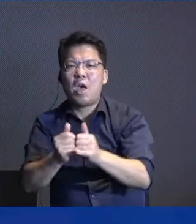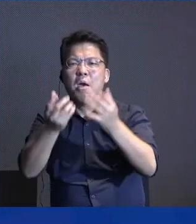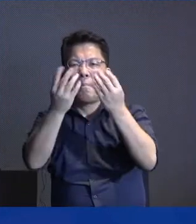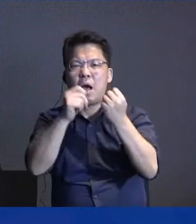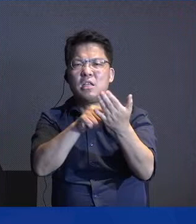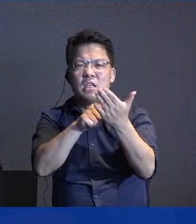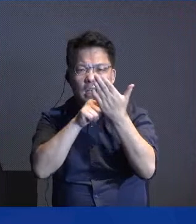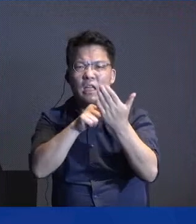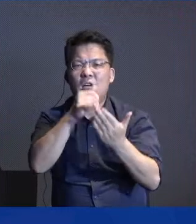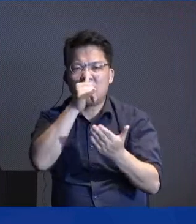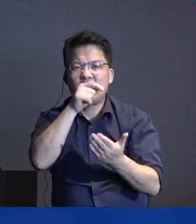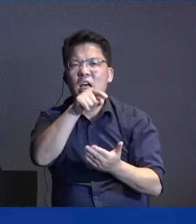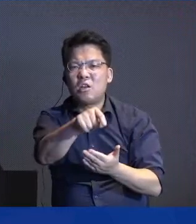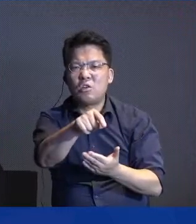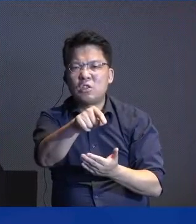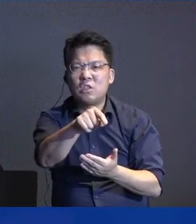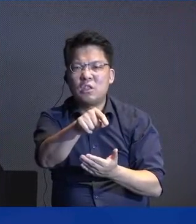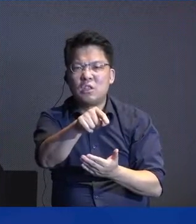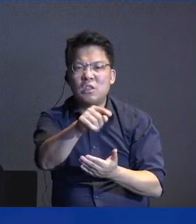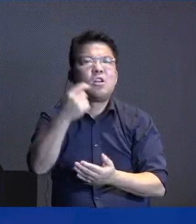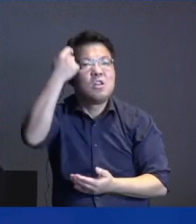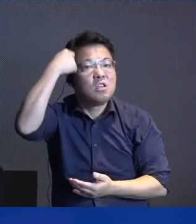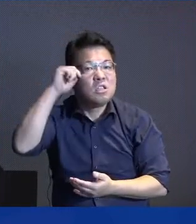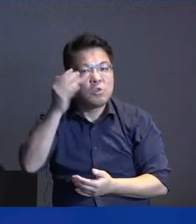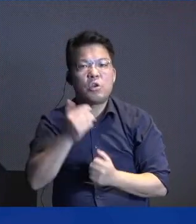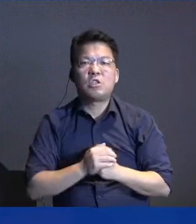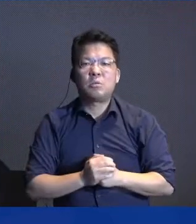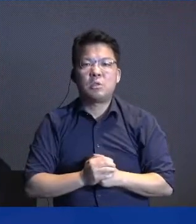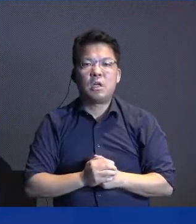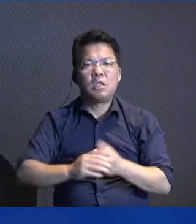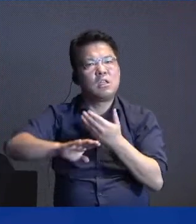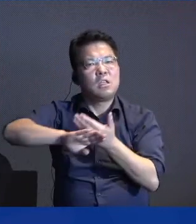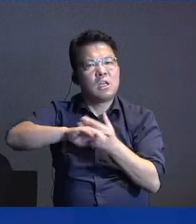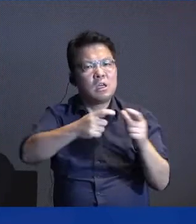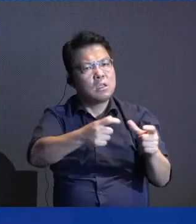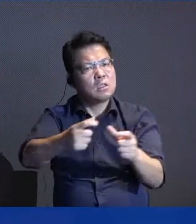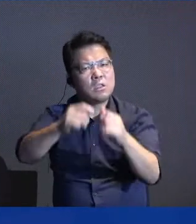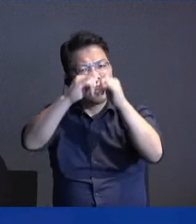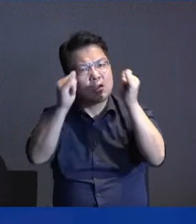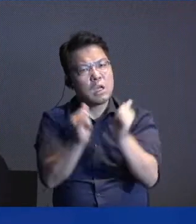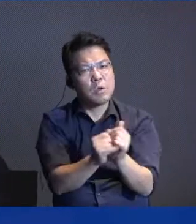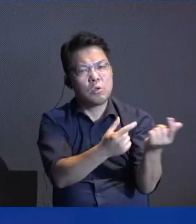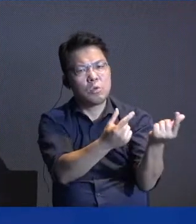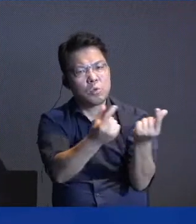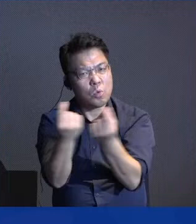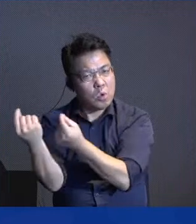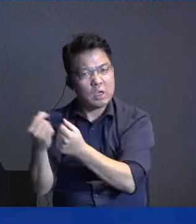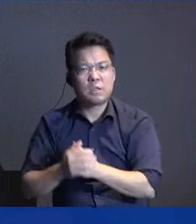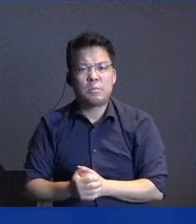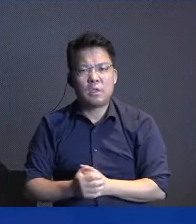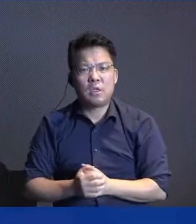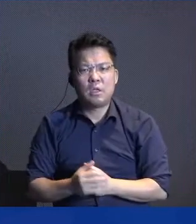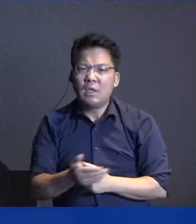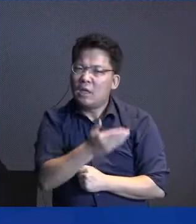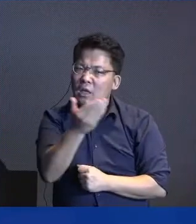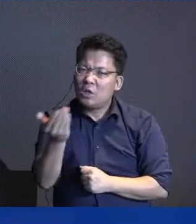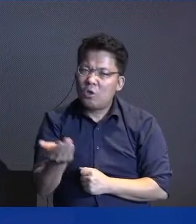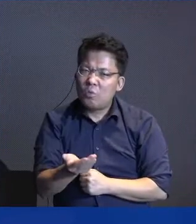different communities, and I'm sure you can, again, your experience will be invaluable. I can speak from my end.